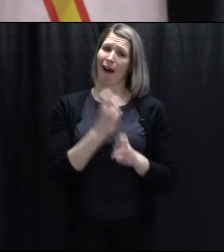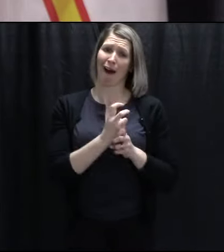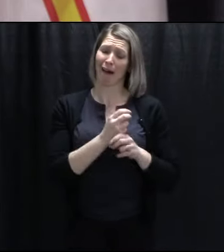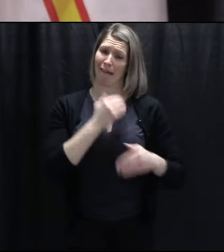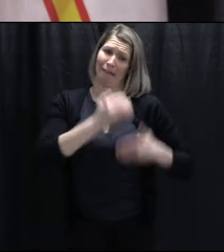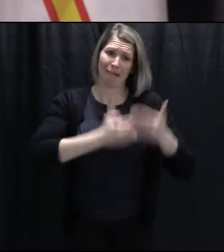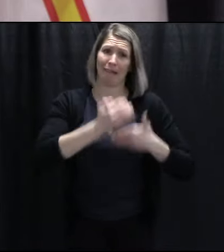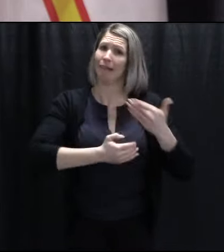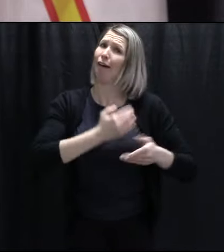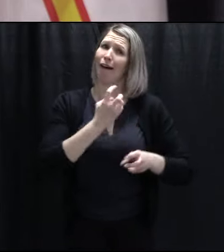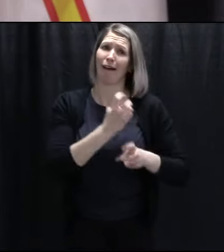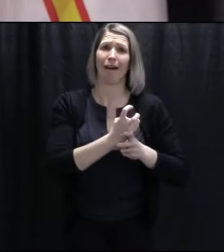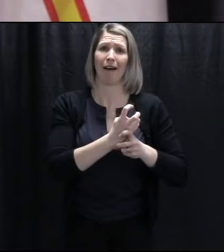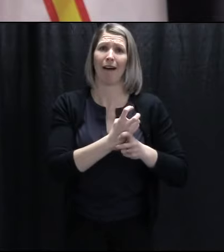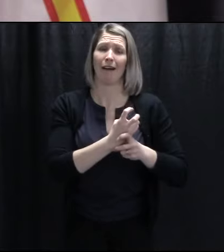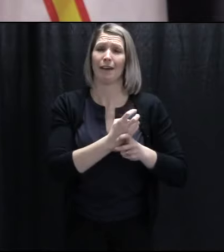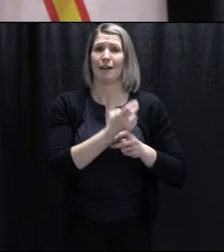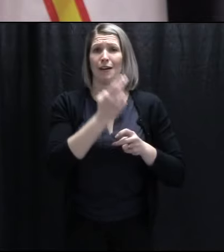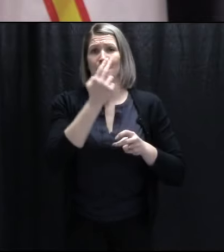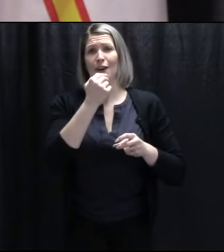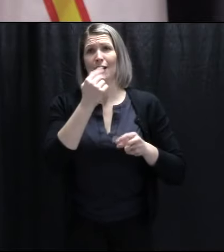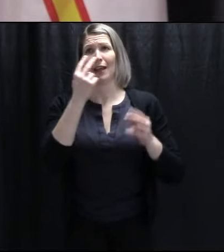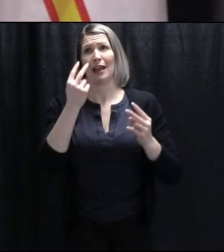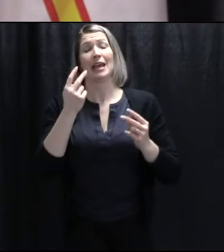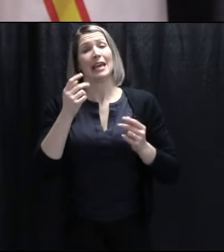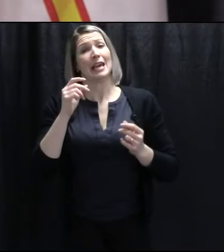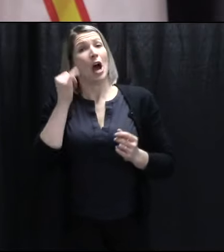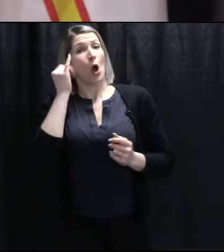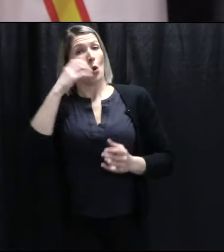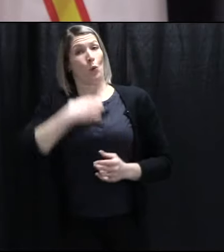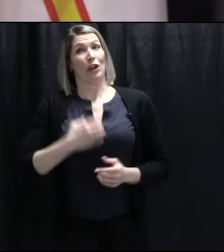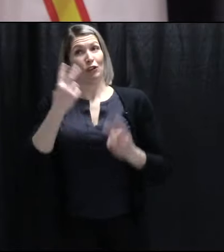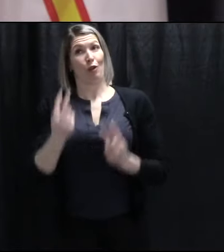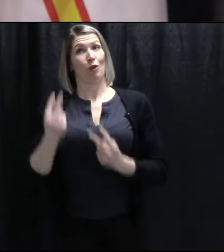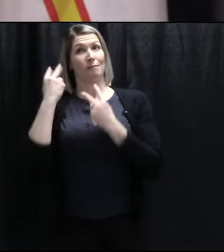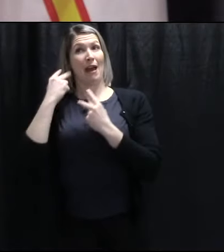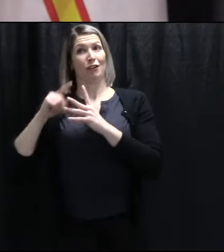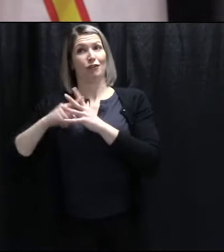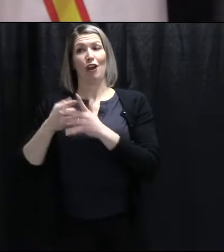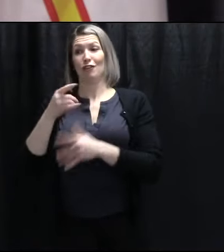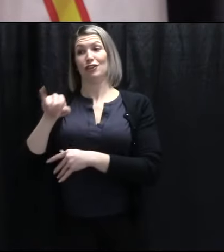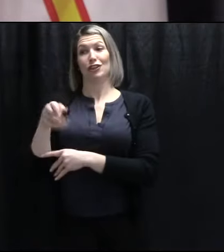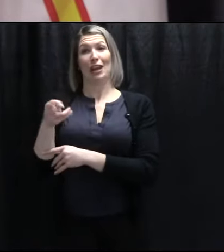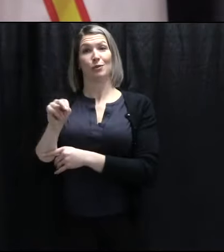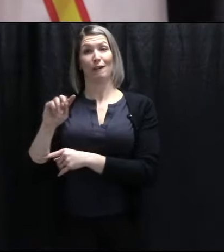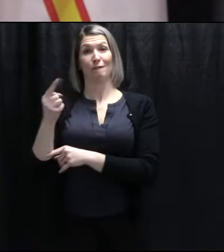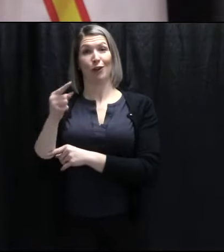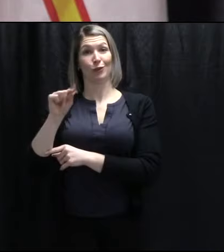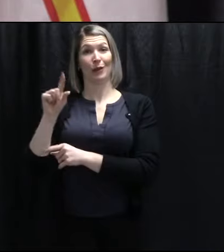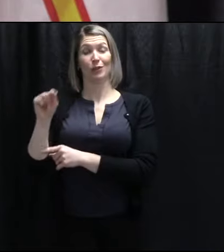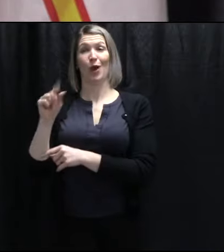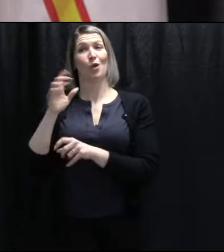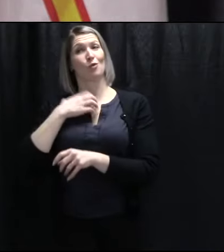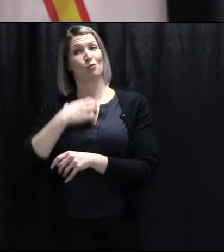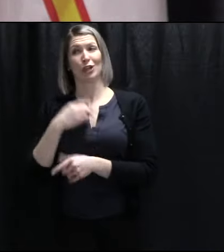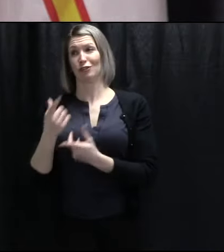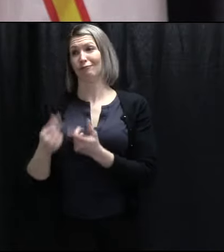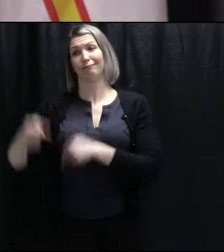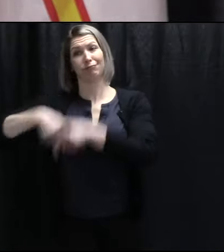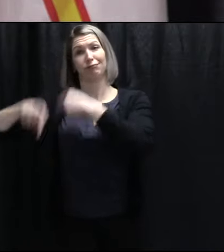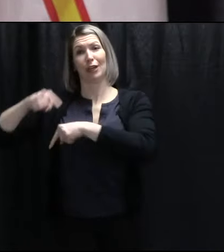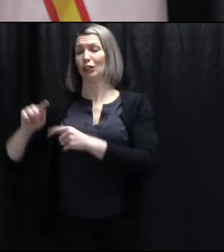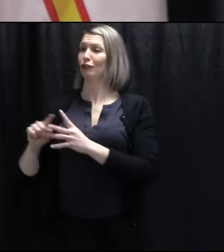did yesterday, if we could have a mulligan to start 2020 all over, well, indeed, I think most Newfoundlanders and Labradorians, would